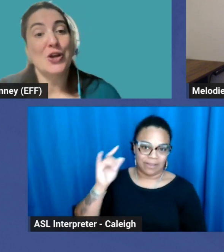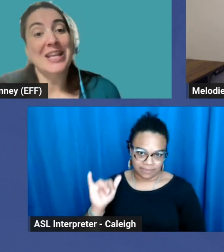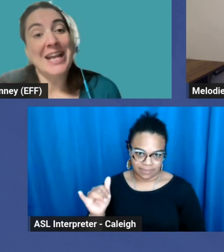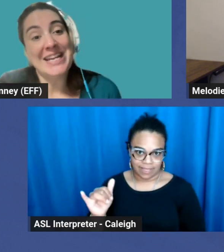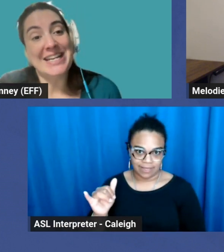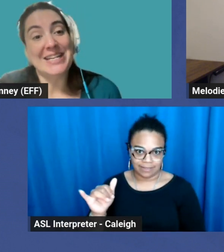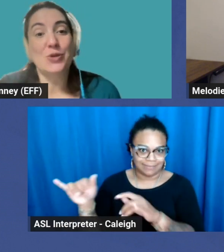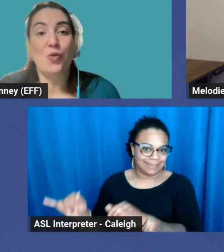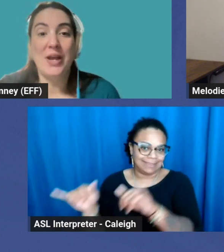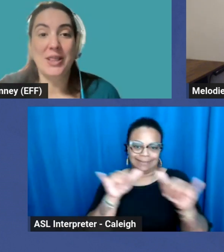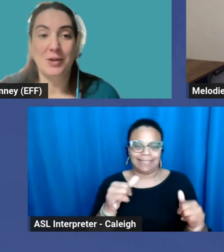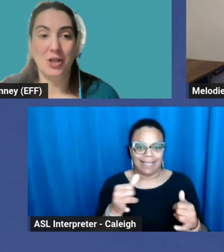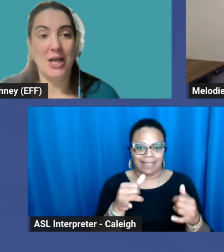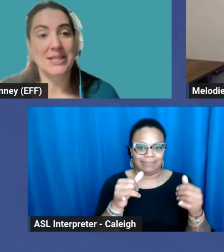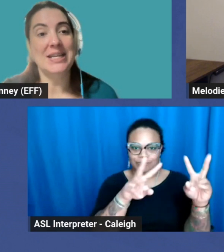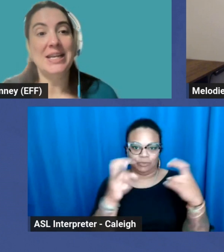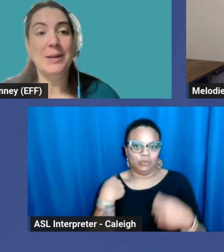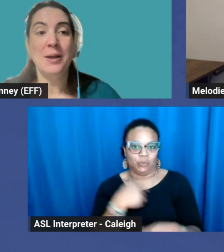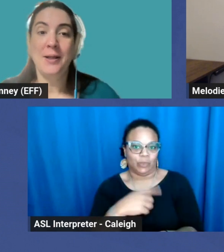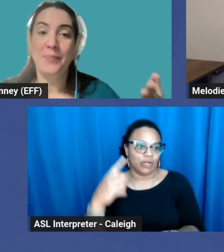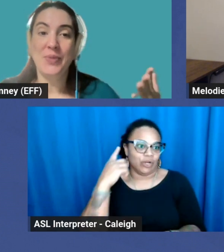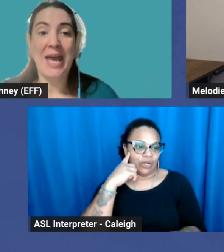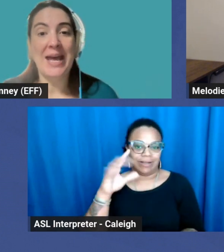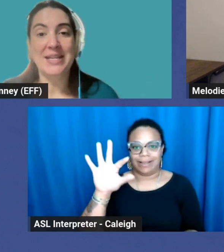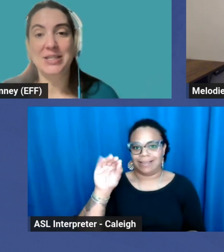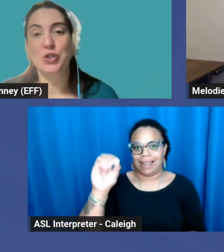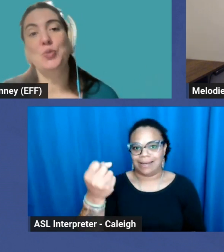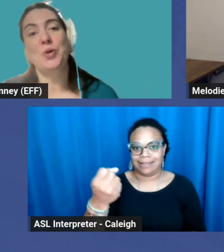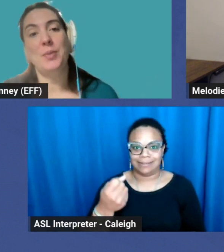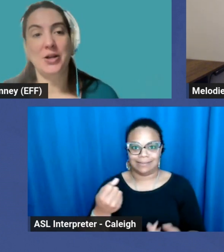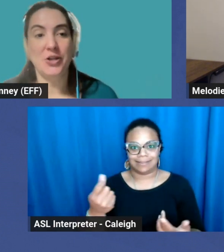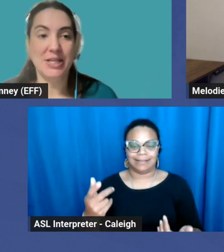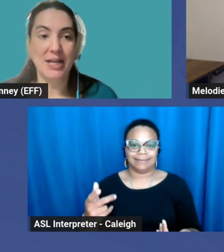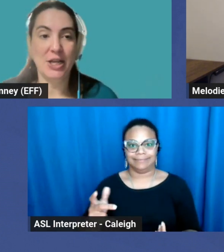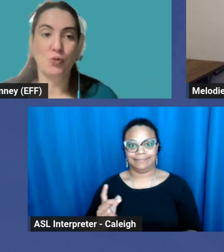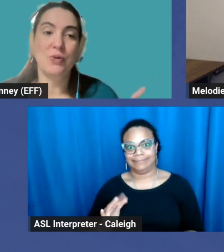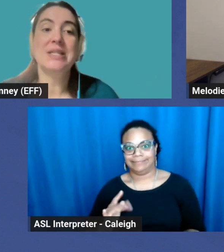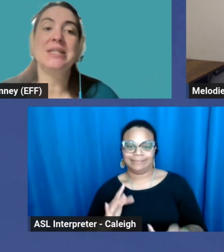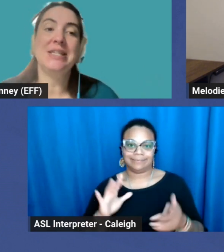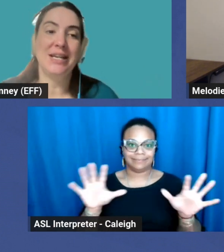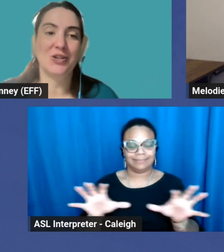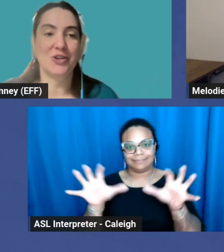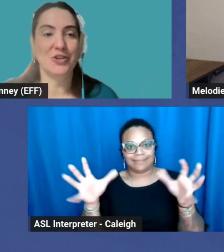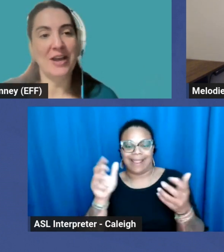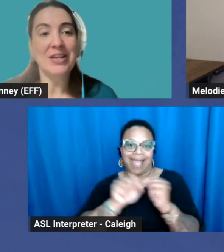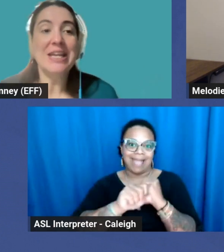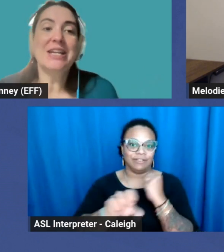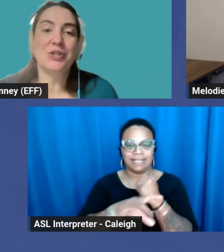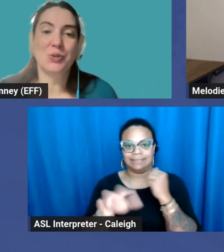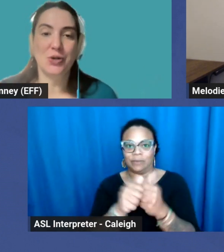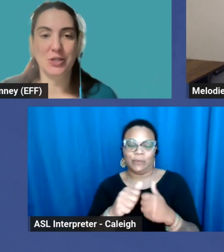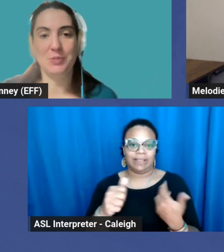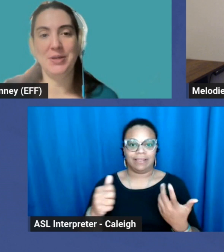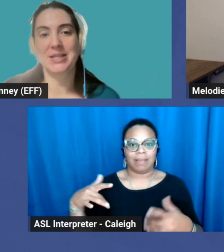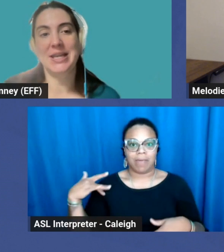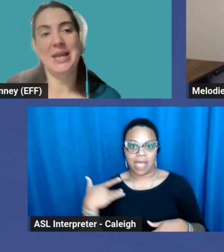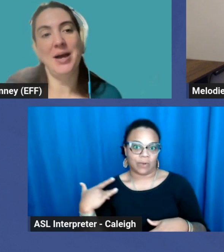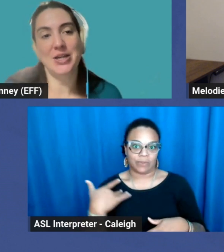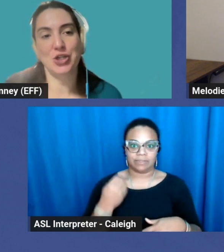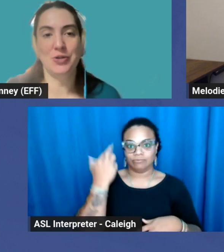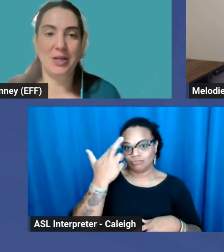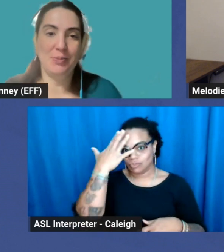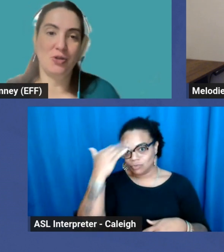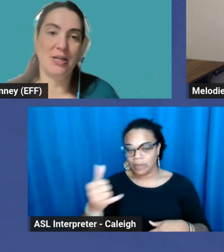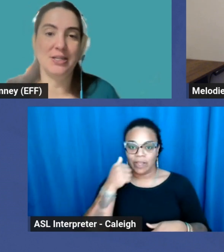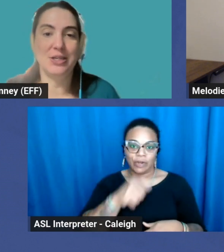what we heard in the 90s with glossy ads and supermodels. And like the reason teenage girls are having eating disorders is because Kate